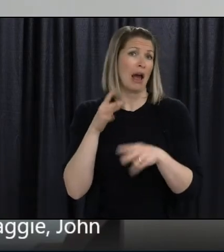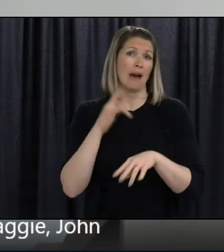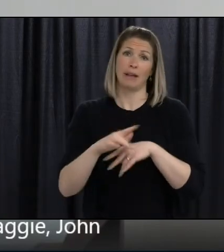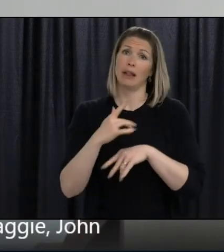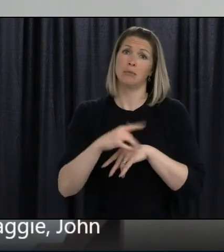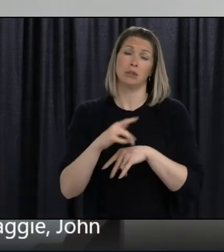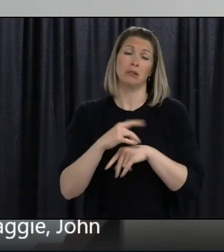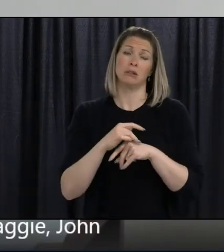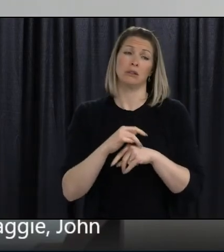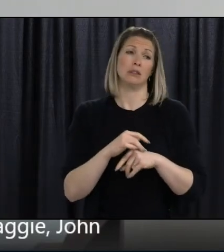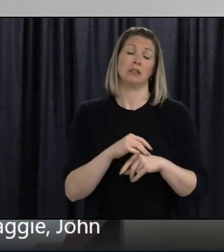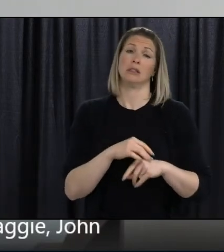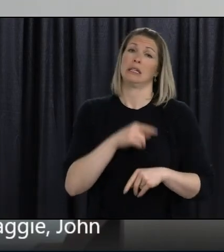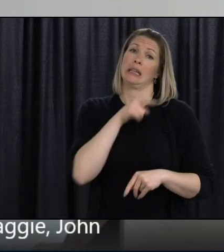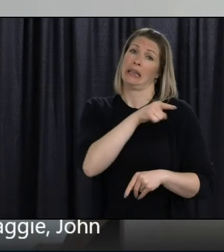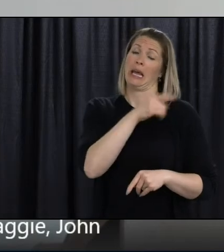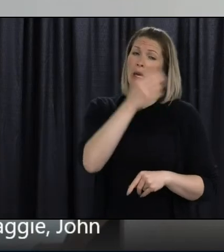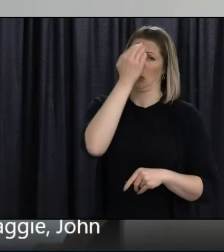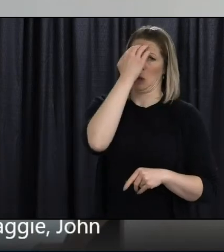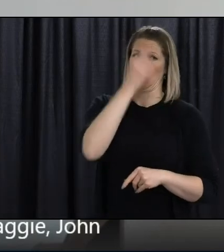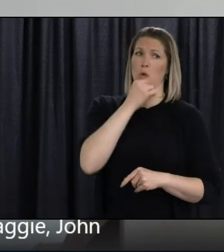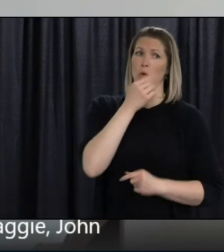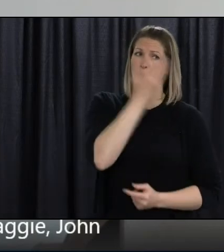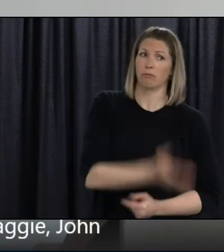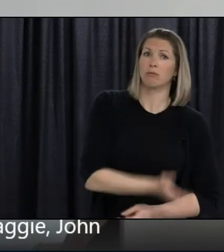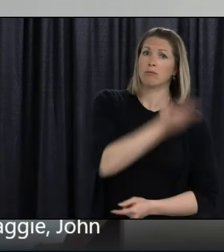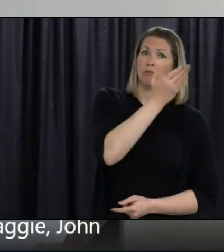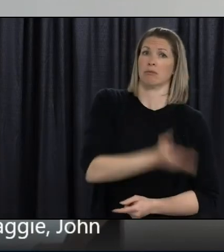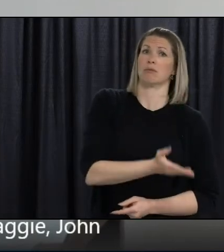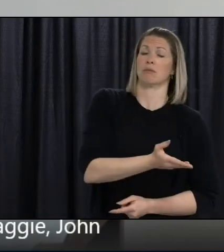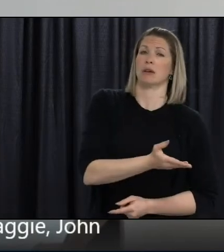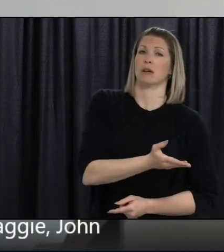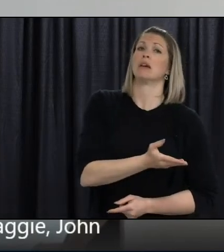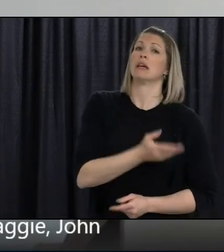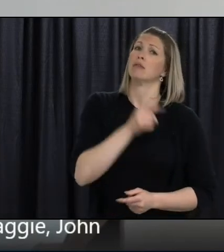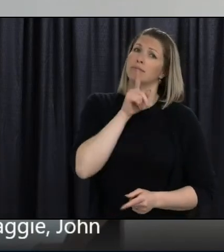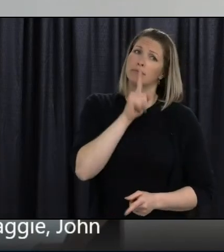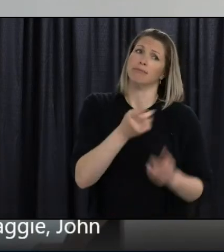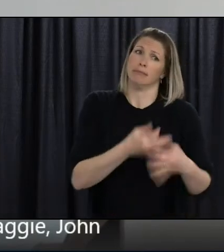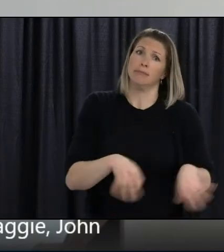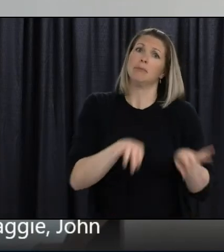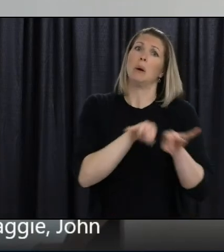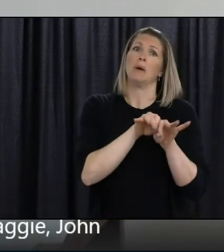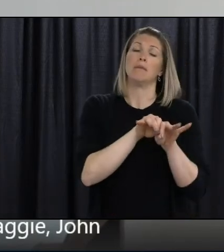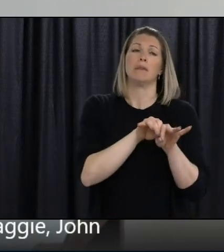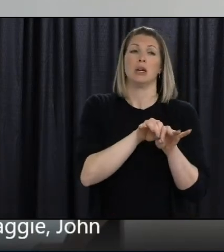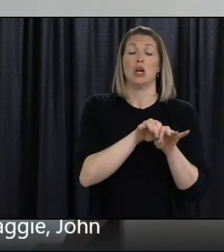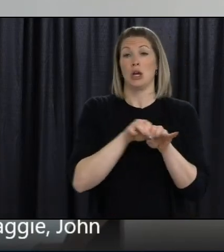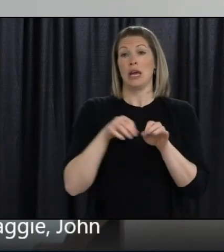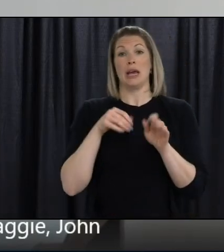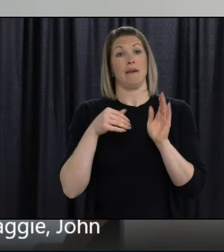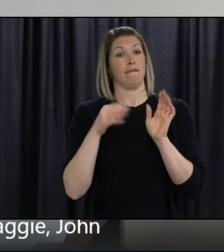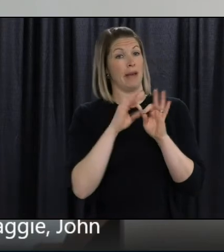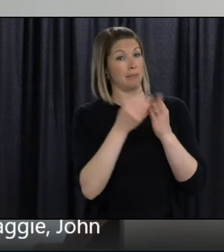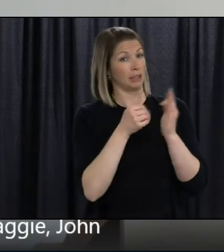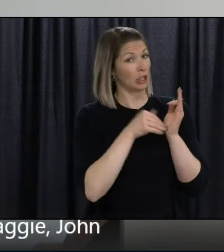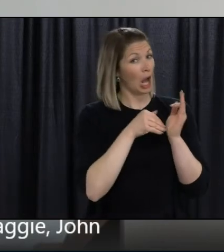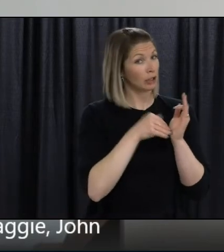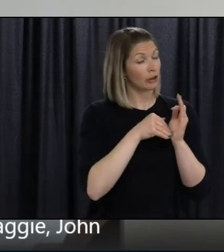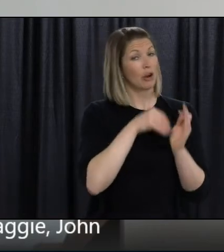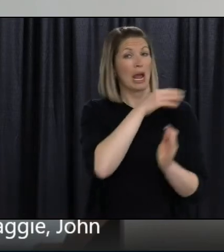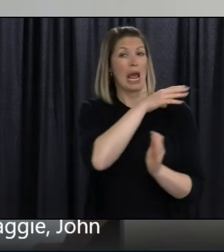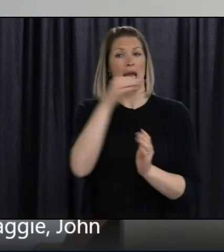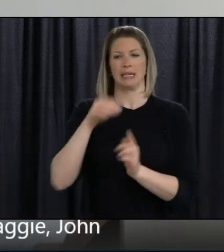with the specialty community, and that discussion between primary care provider and specialist determines the